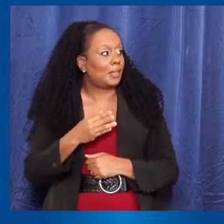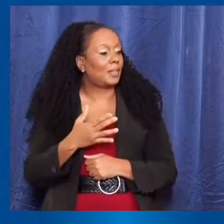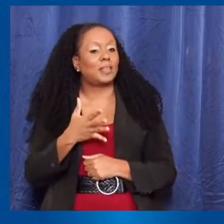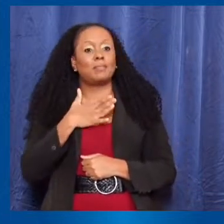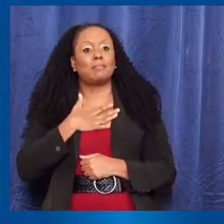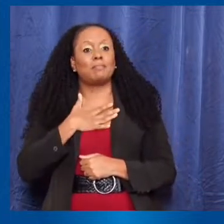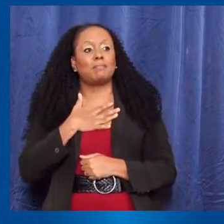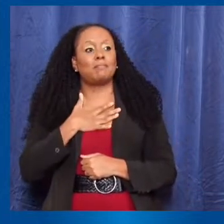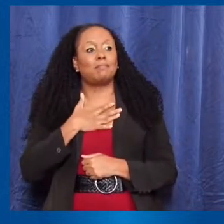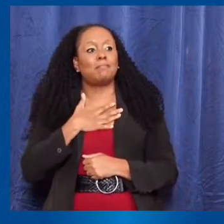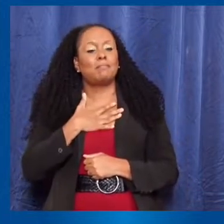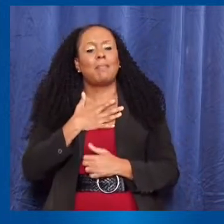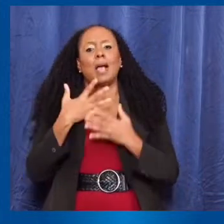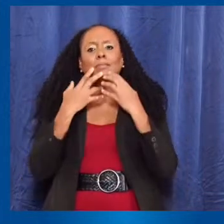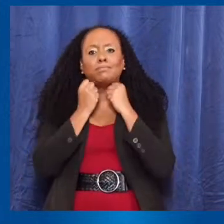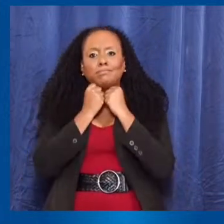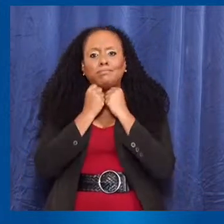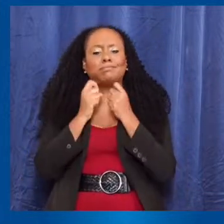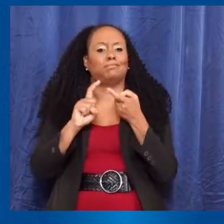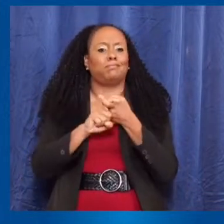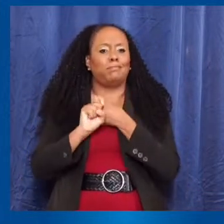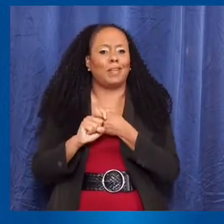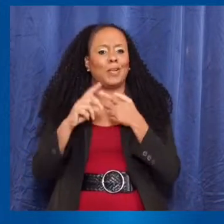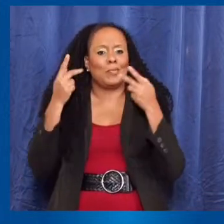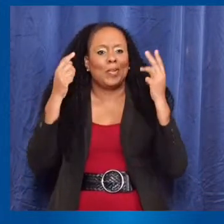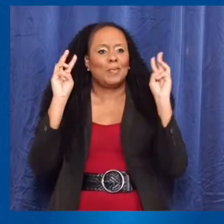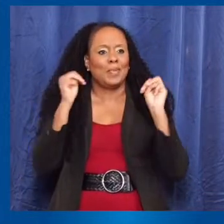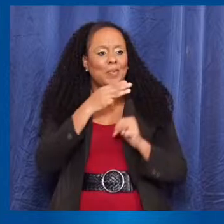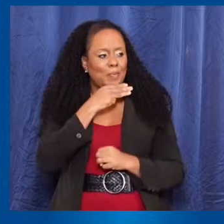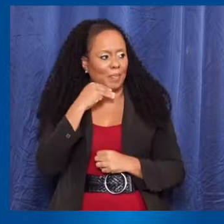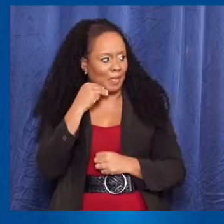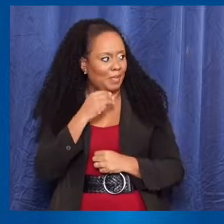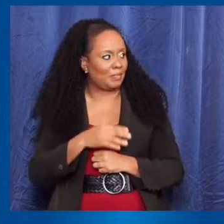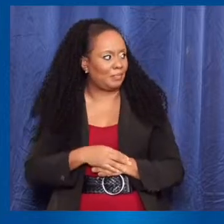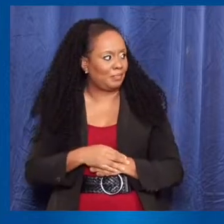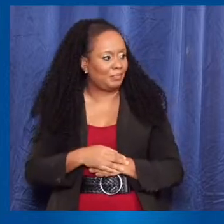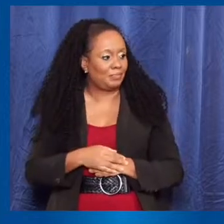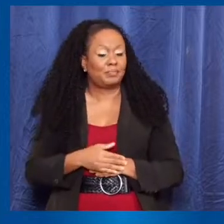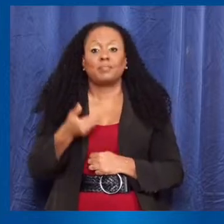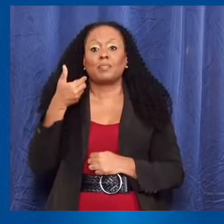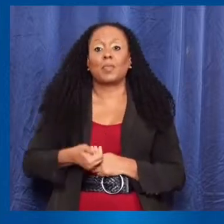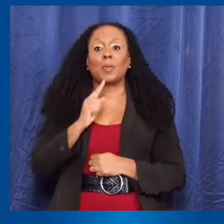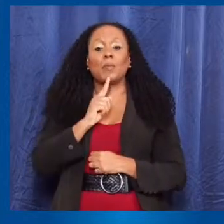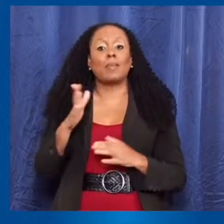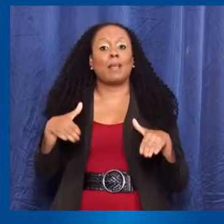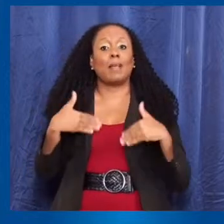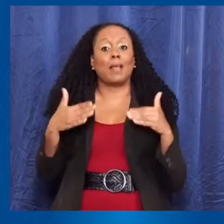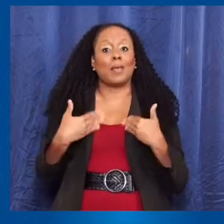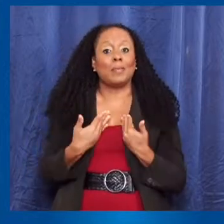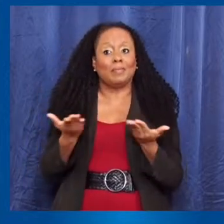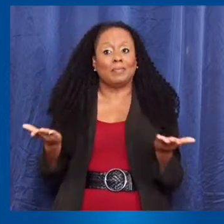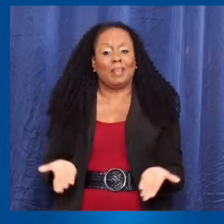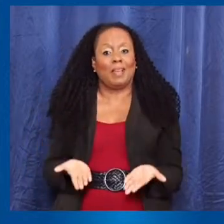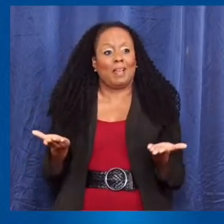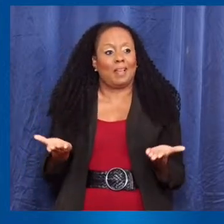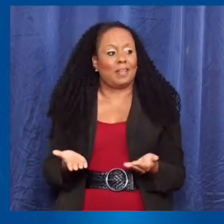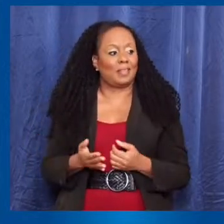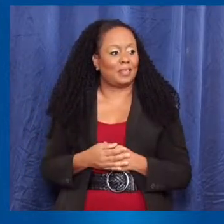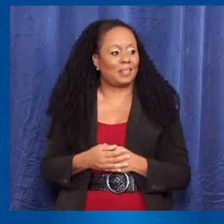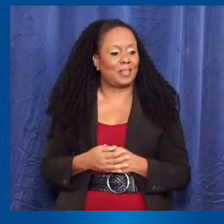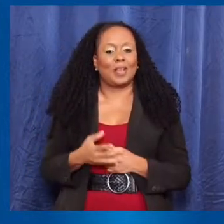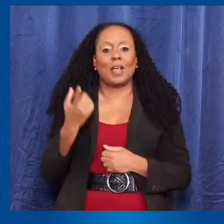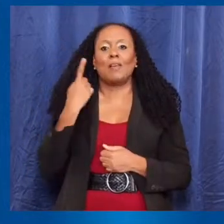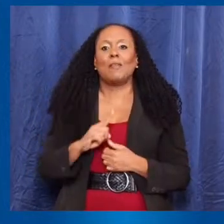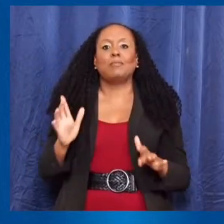dear friend, dear Prime Minister, dear Mia, I'm very happy to be here. It's the